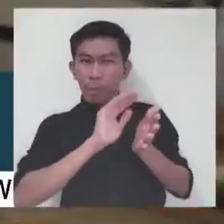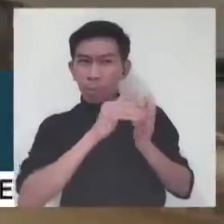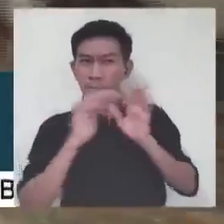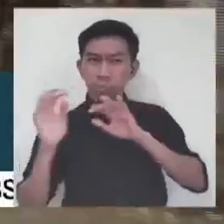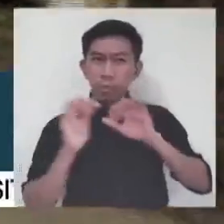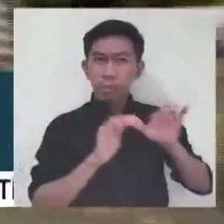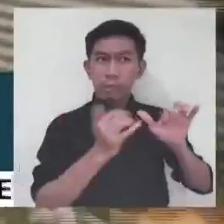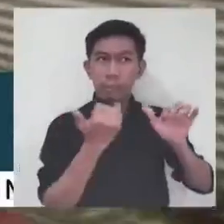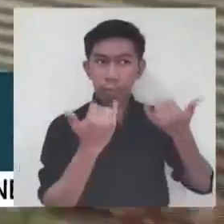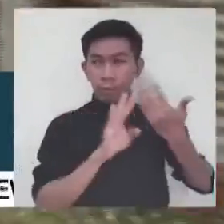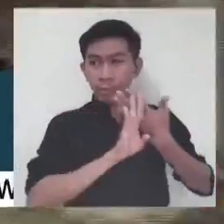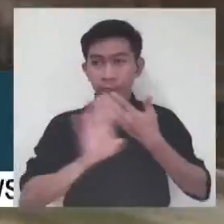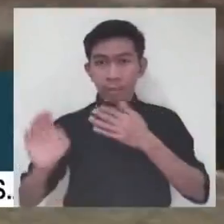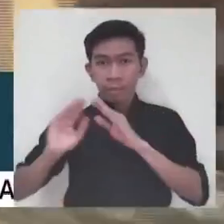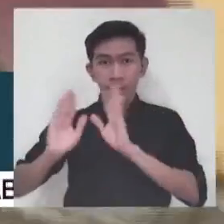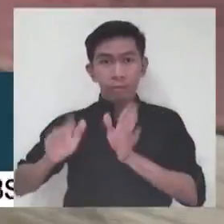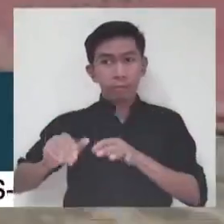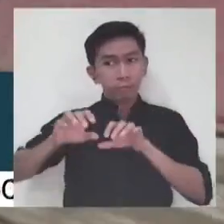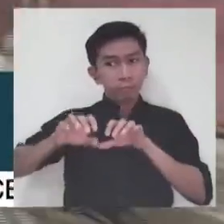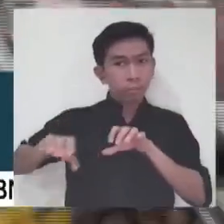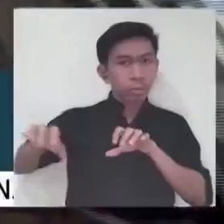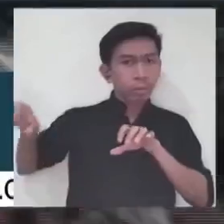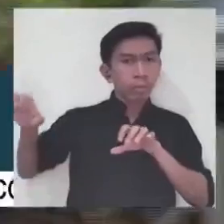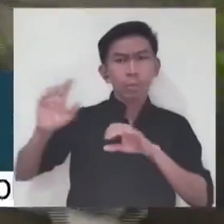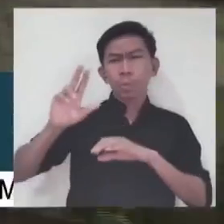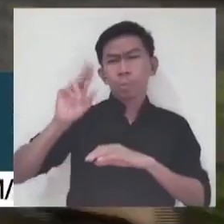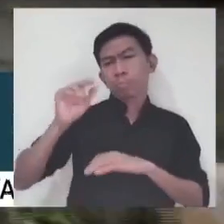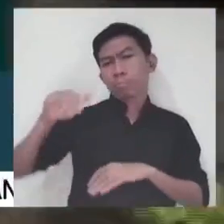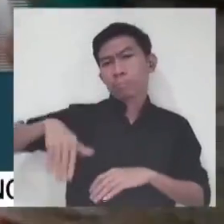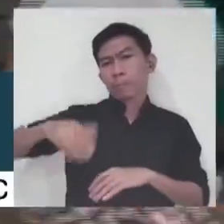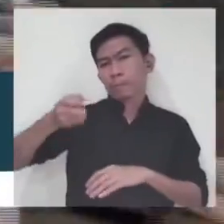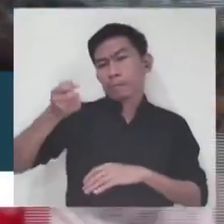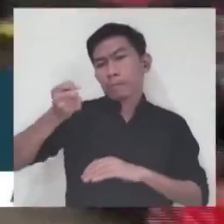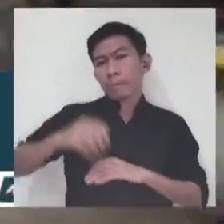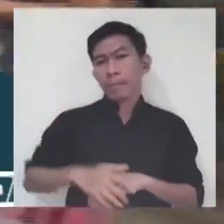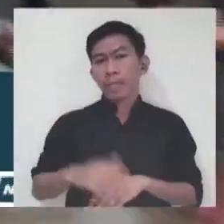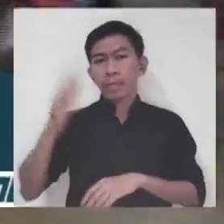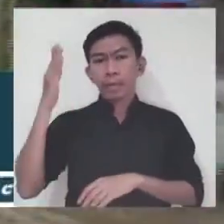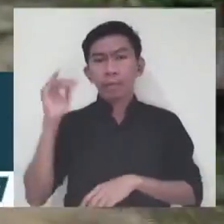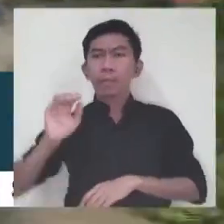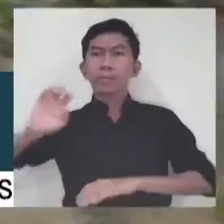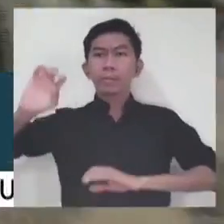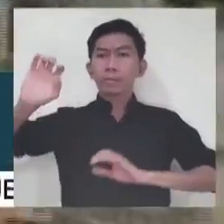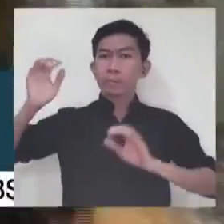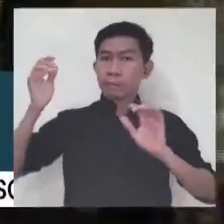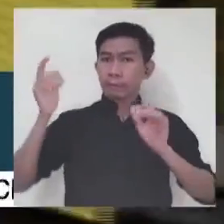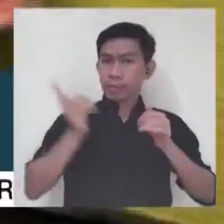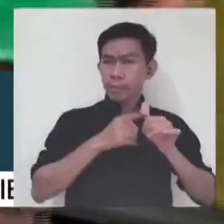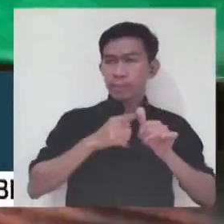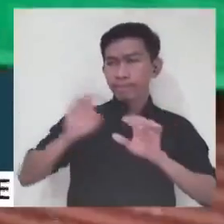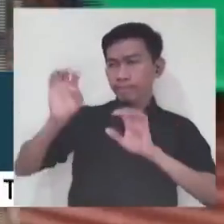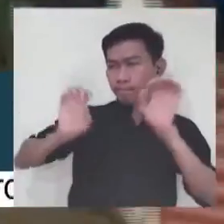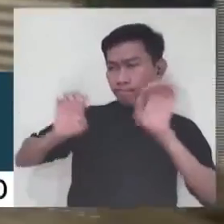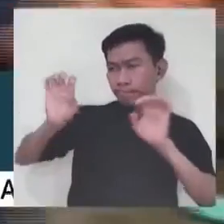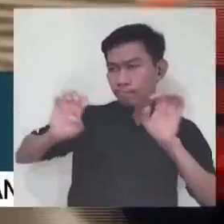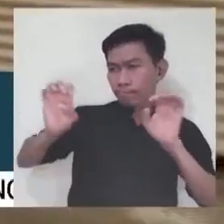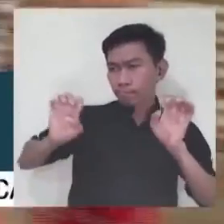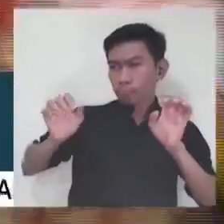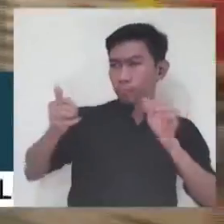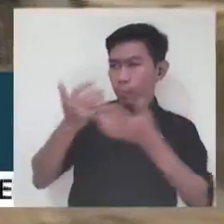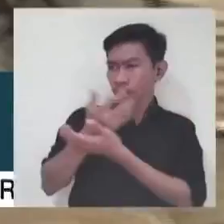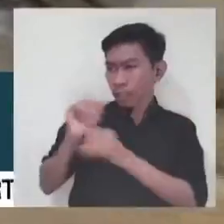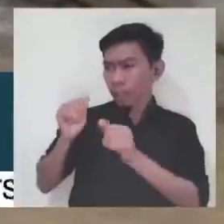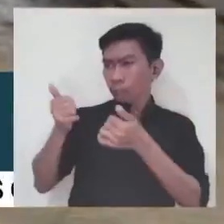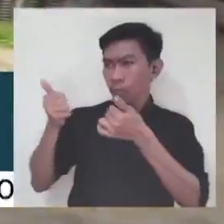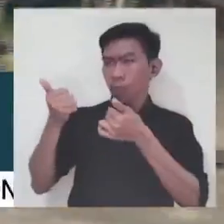to Municipal Administrator Attorney Jane Tadili, and she says assessments are still being made to ensure that it is safe for residents to go